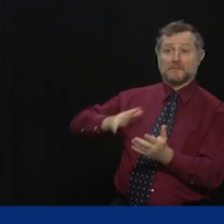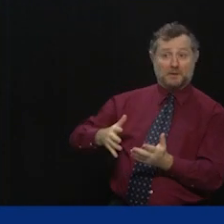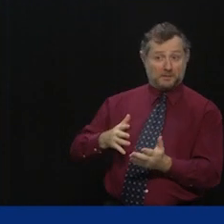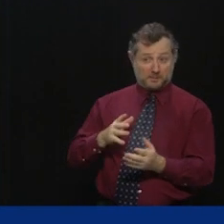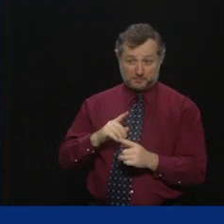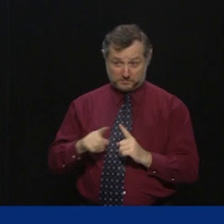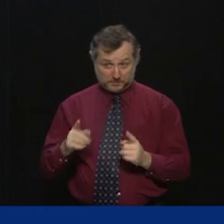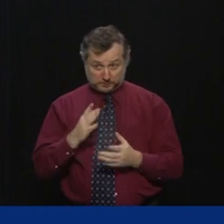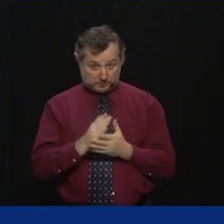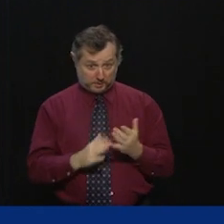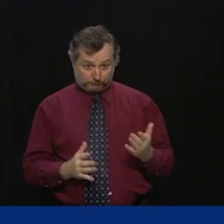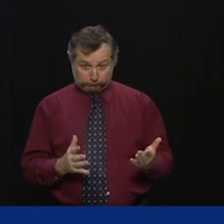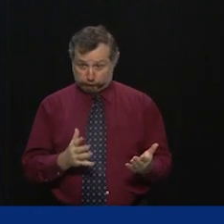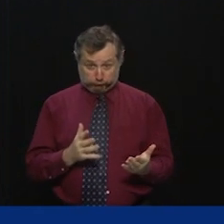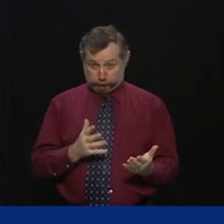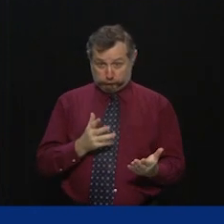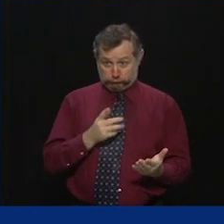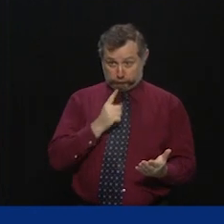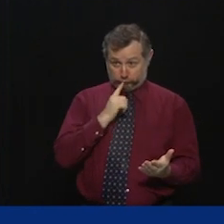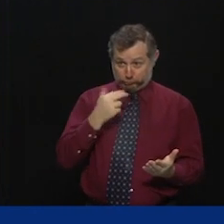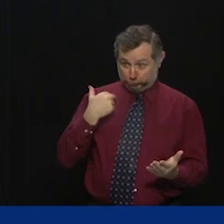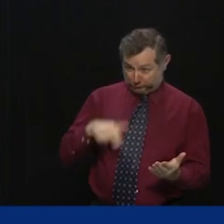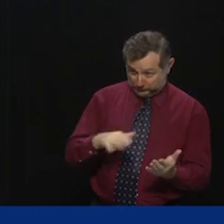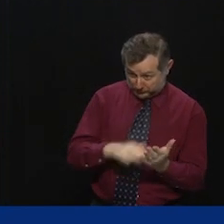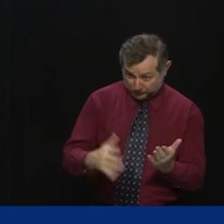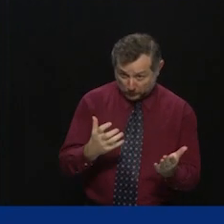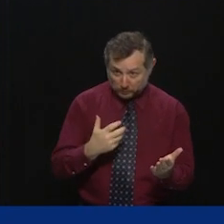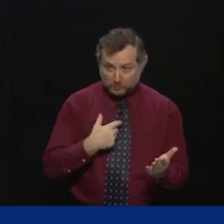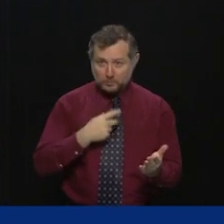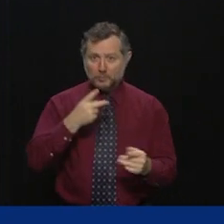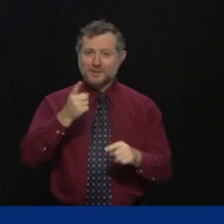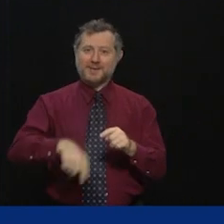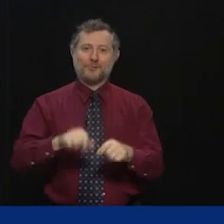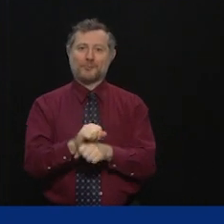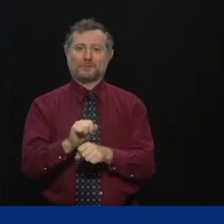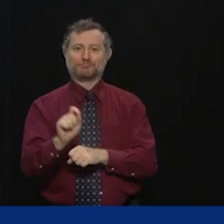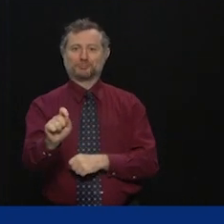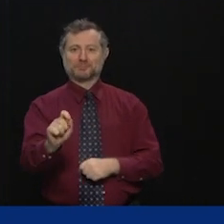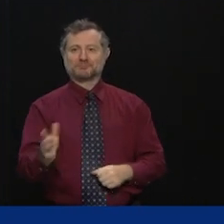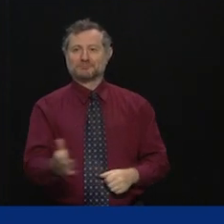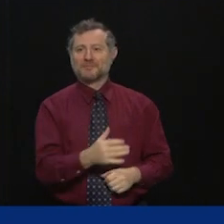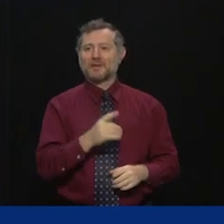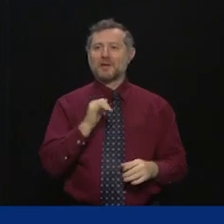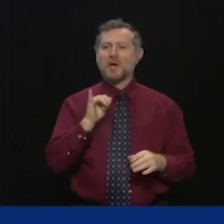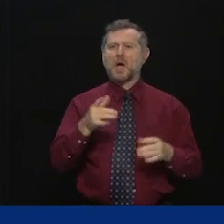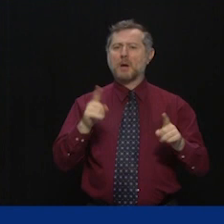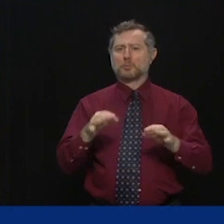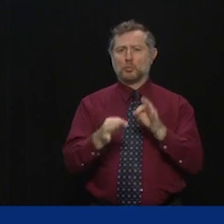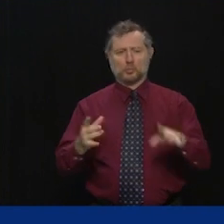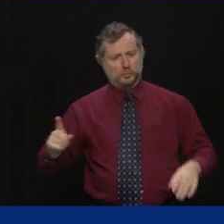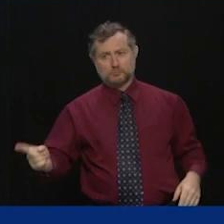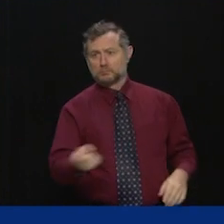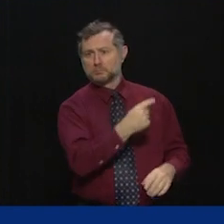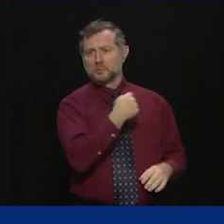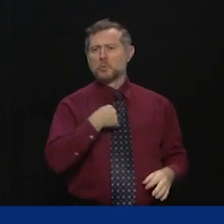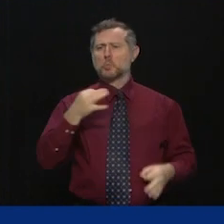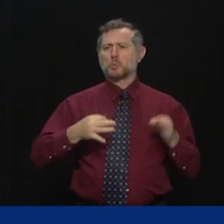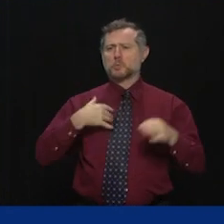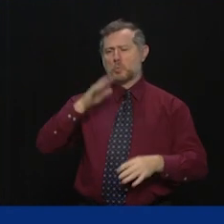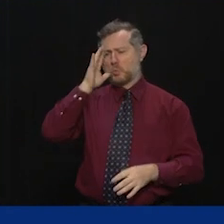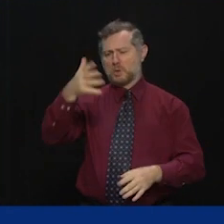them work until some people want to see what's going to happen with the court case as well. I feel very confident about our chances in court. Just going back